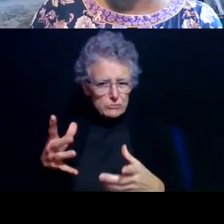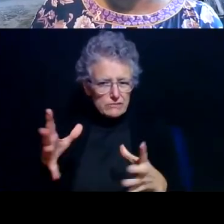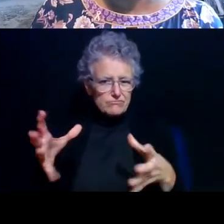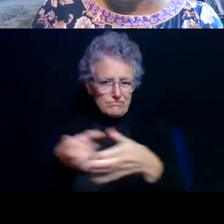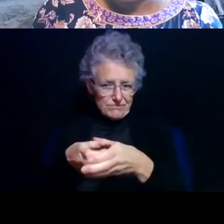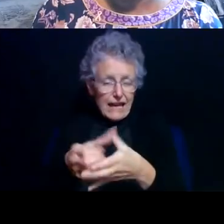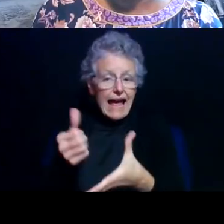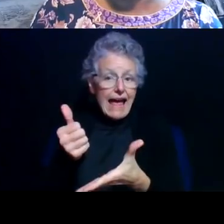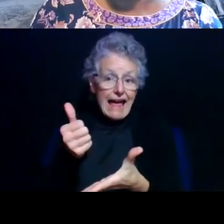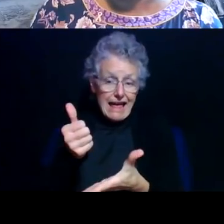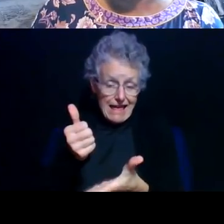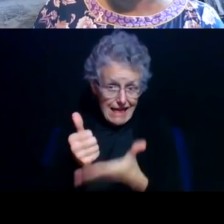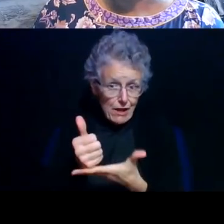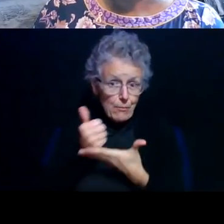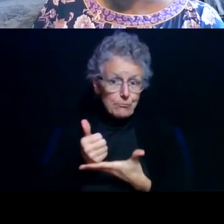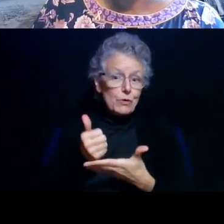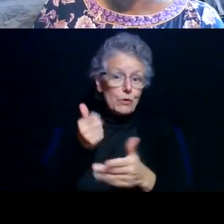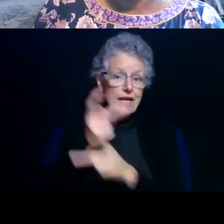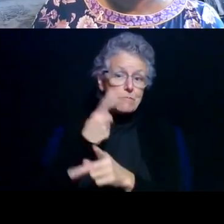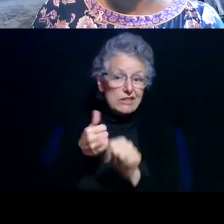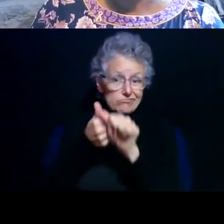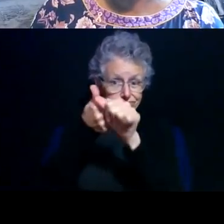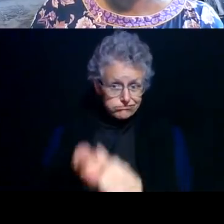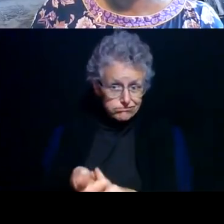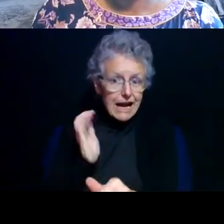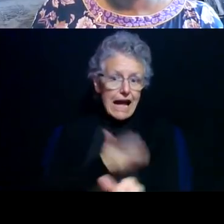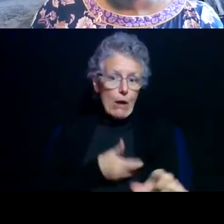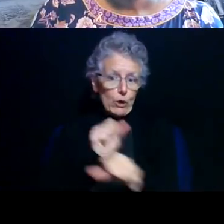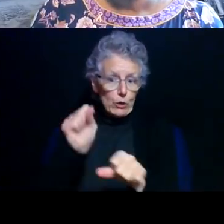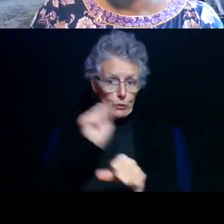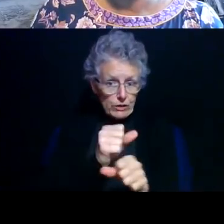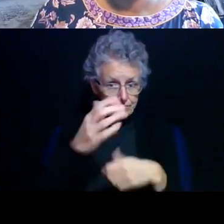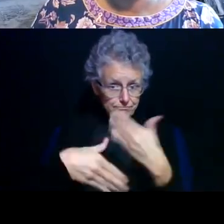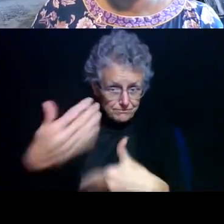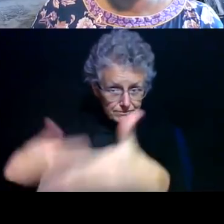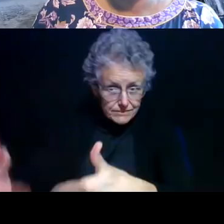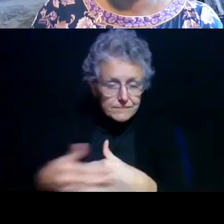us on track with the work that we are doing. Next slide, please.